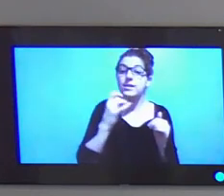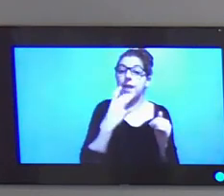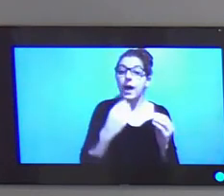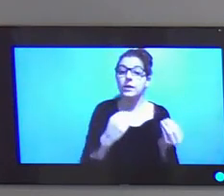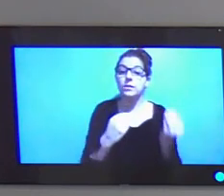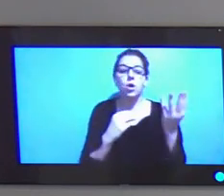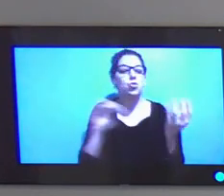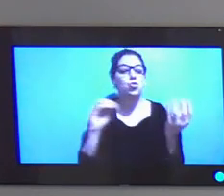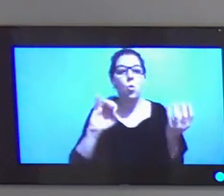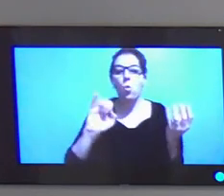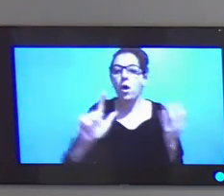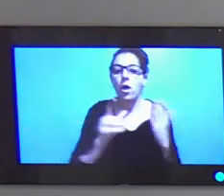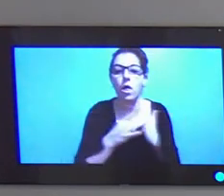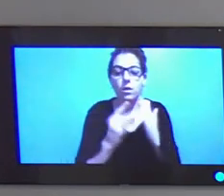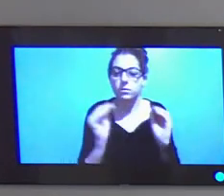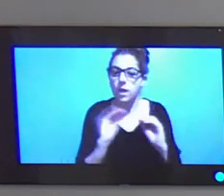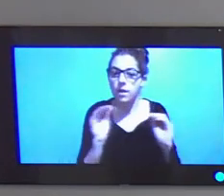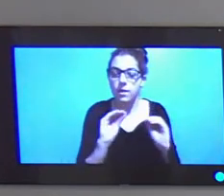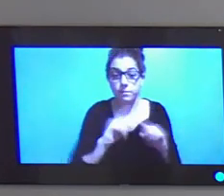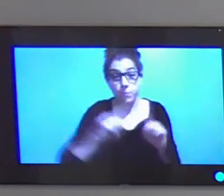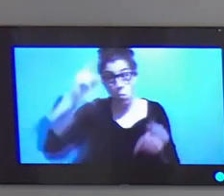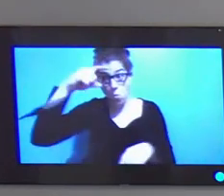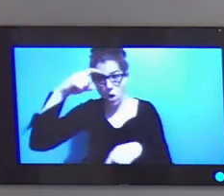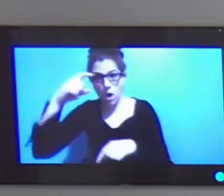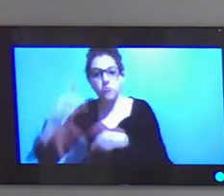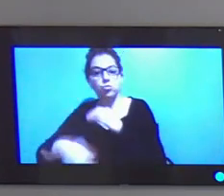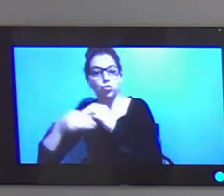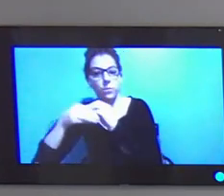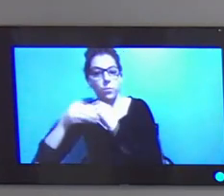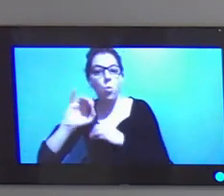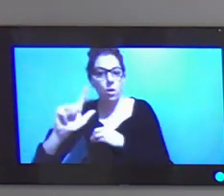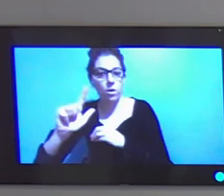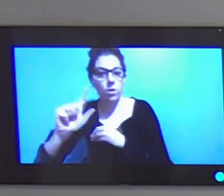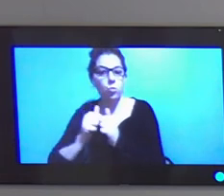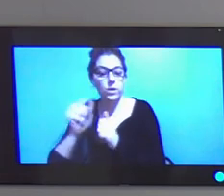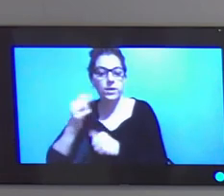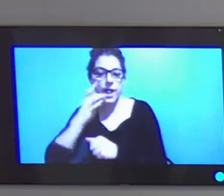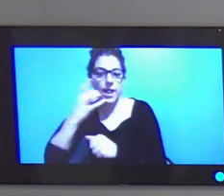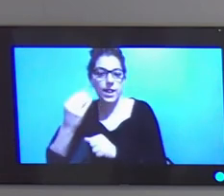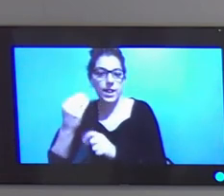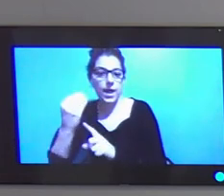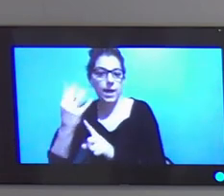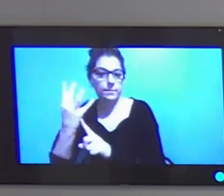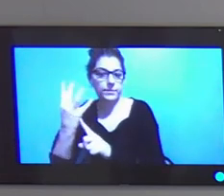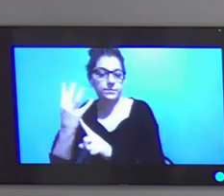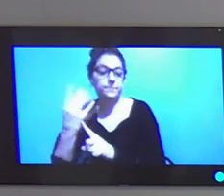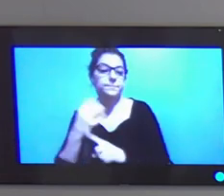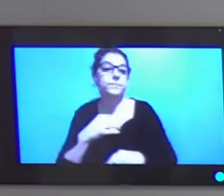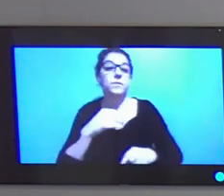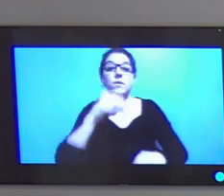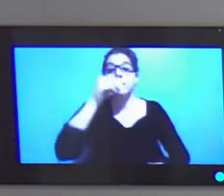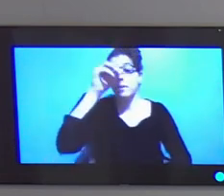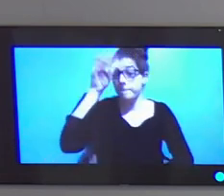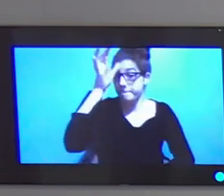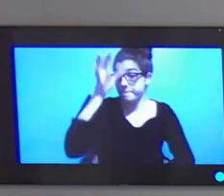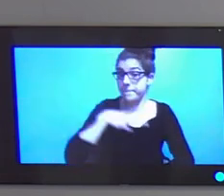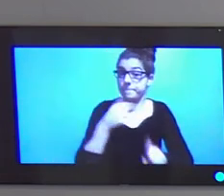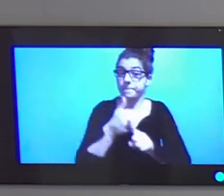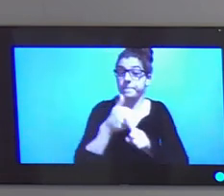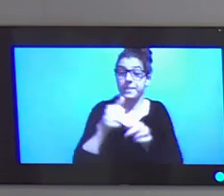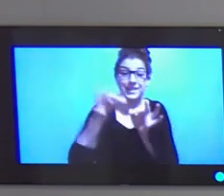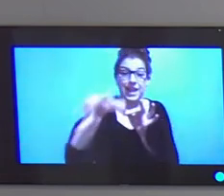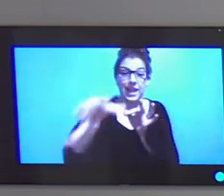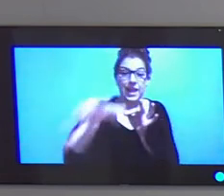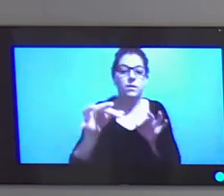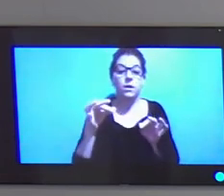them, but the wise took flasks with their lamps. As the bridegroom was delayed, they all became drowsy